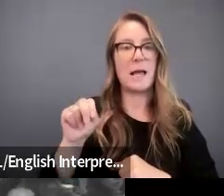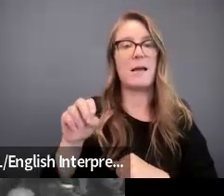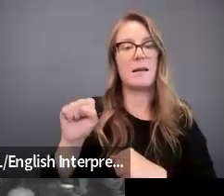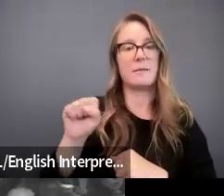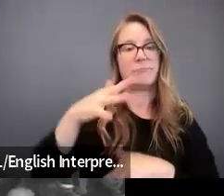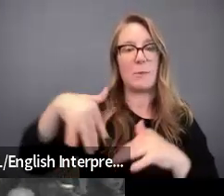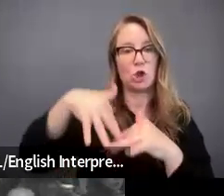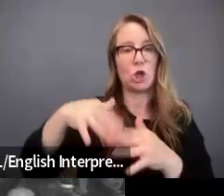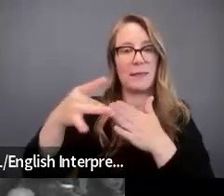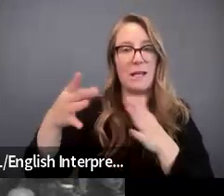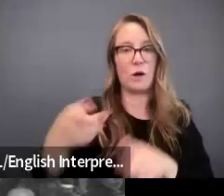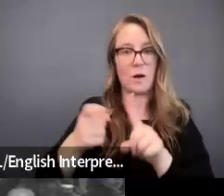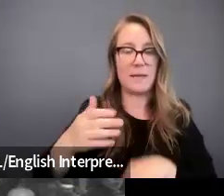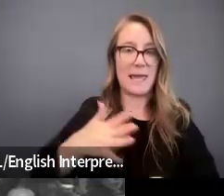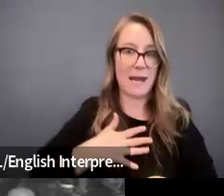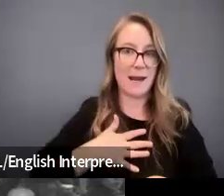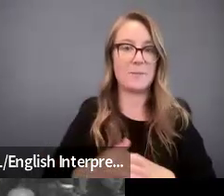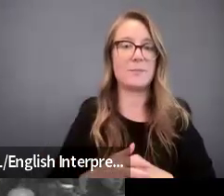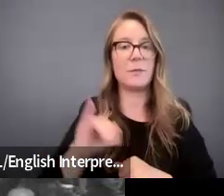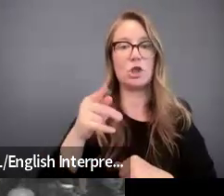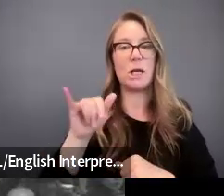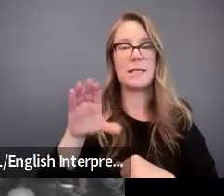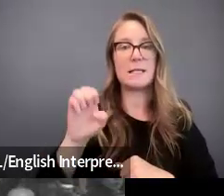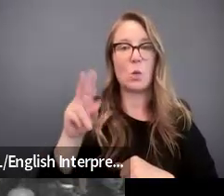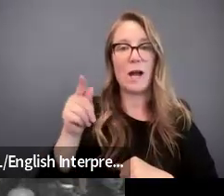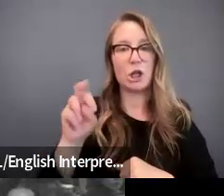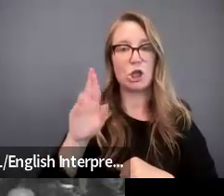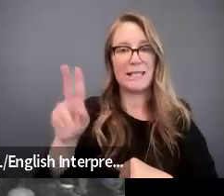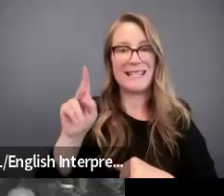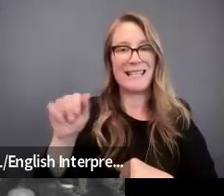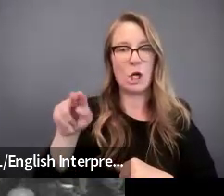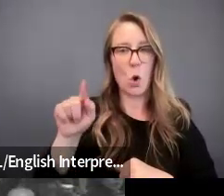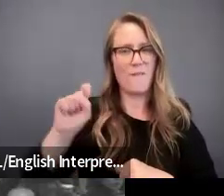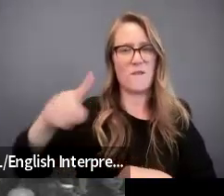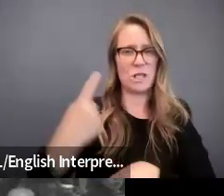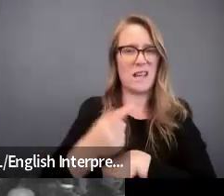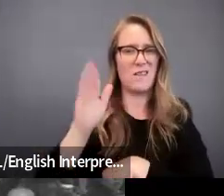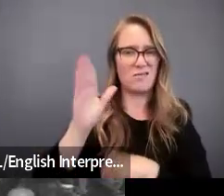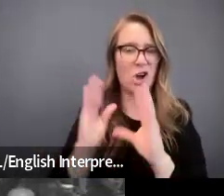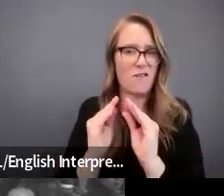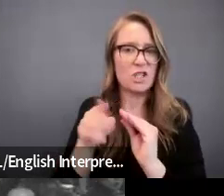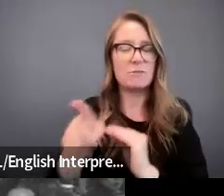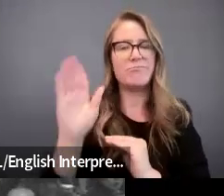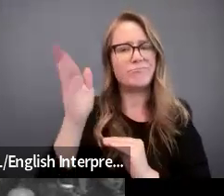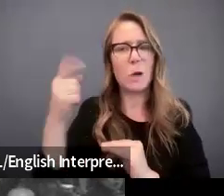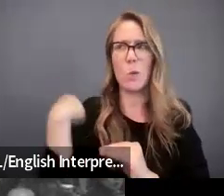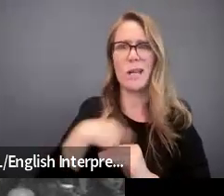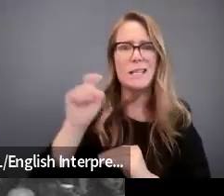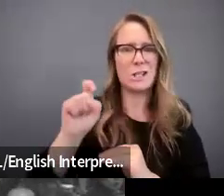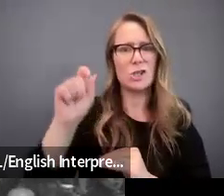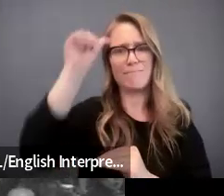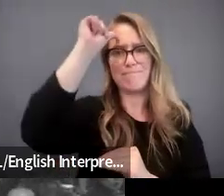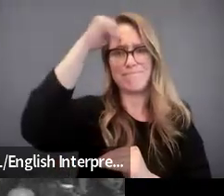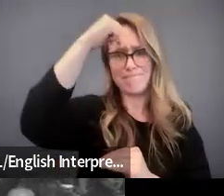Canada. In Justice Whitener's keynote on the first day of the conference, she said, "We need to